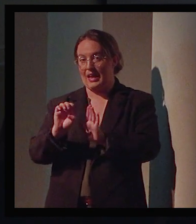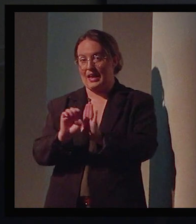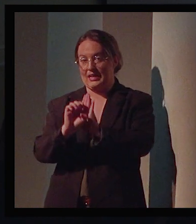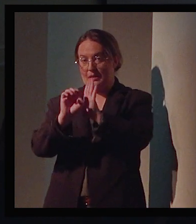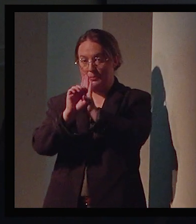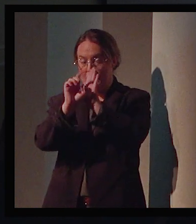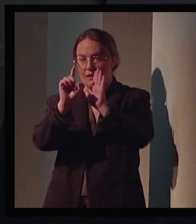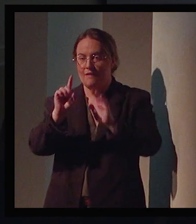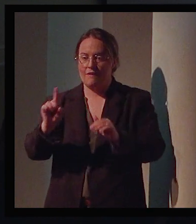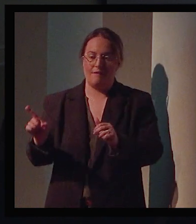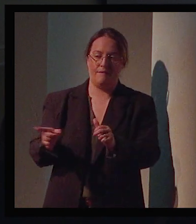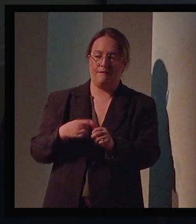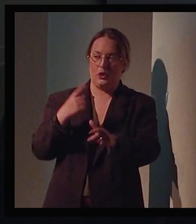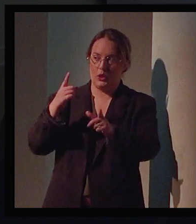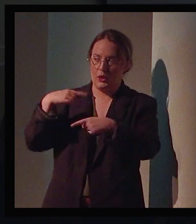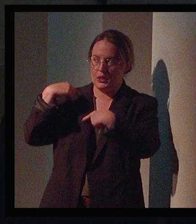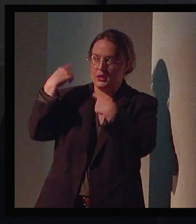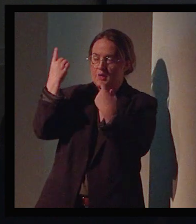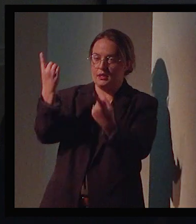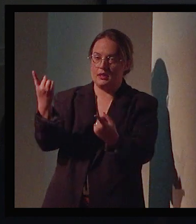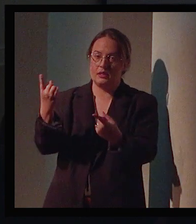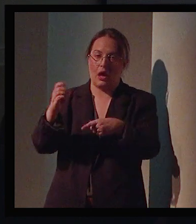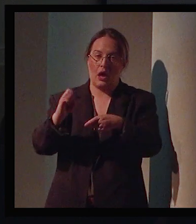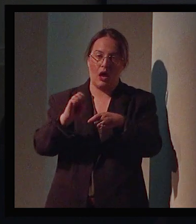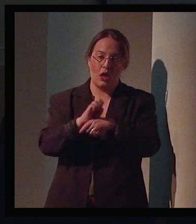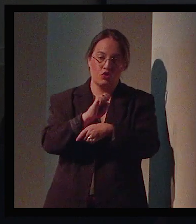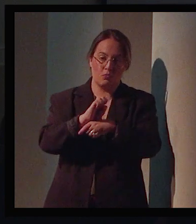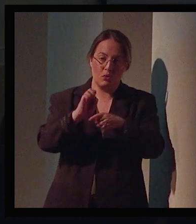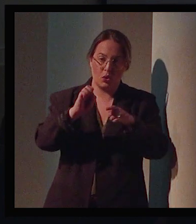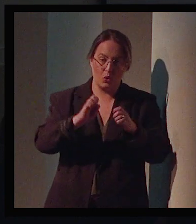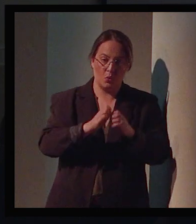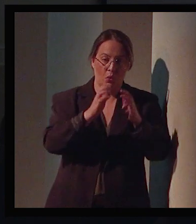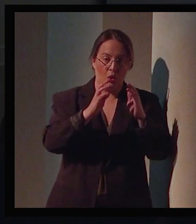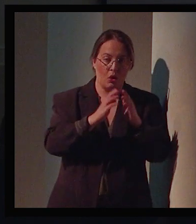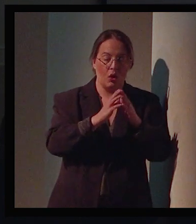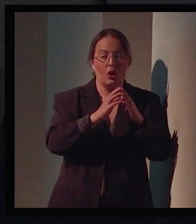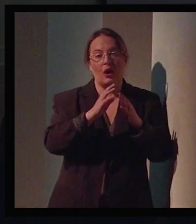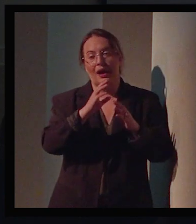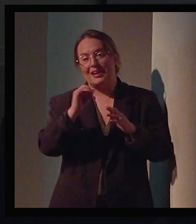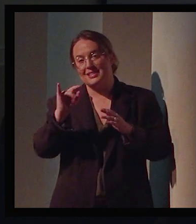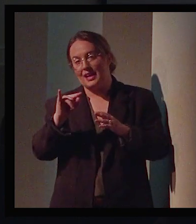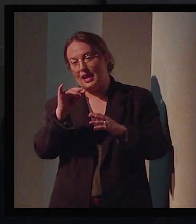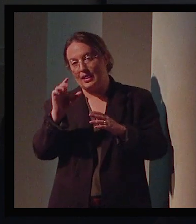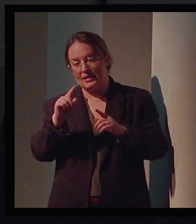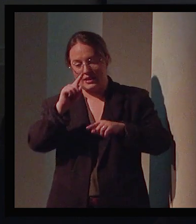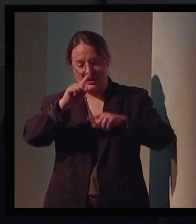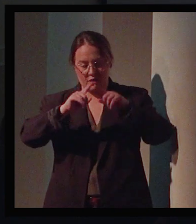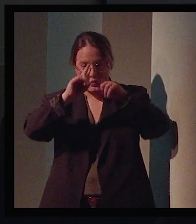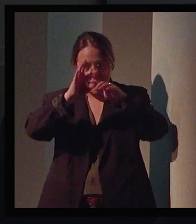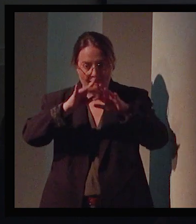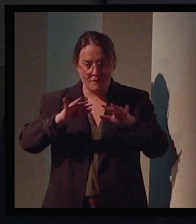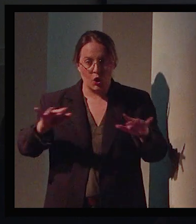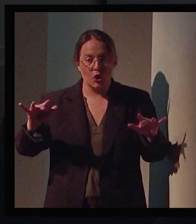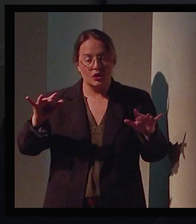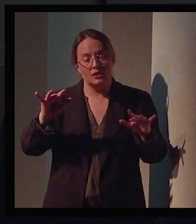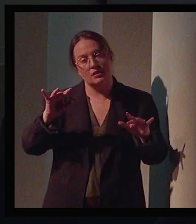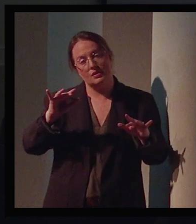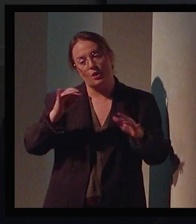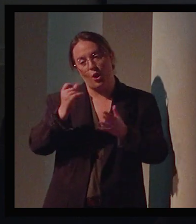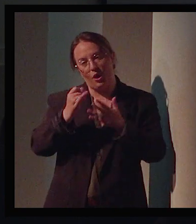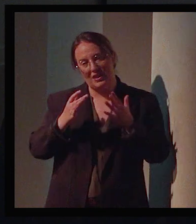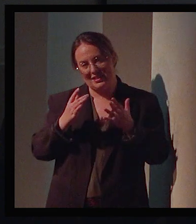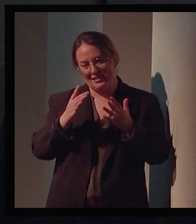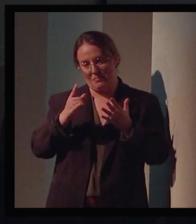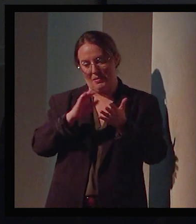on by this group of entrepreneurial and stylistically diverse artists that would become known as the Impressionists.